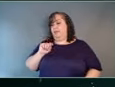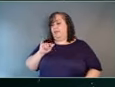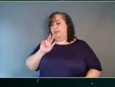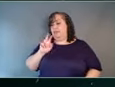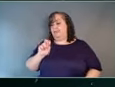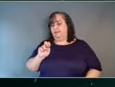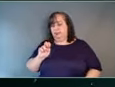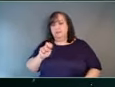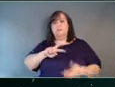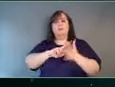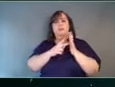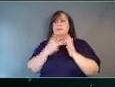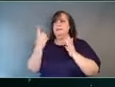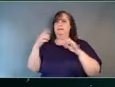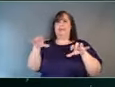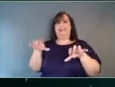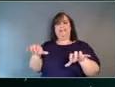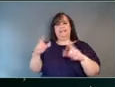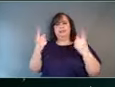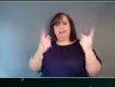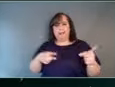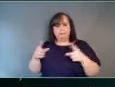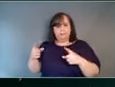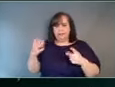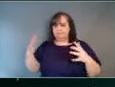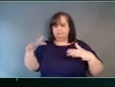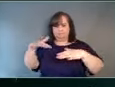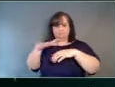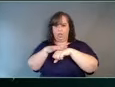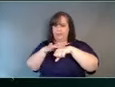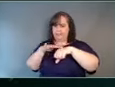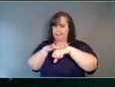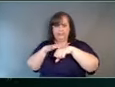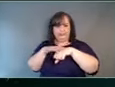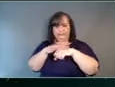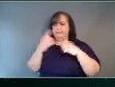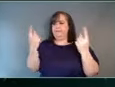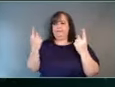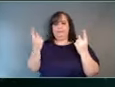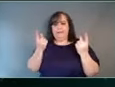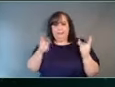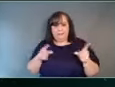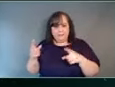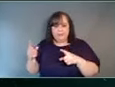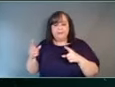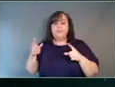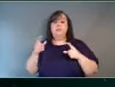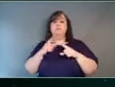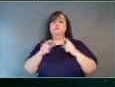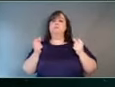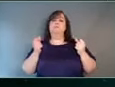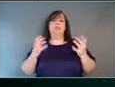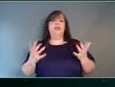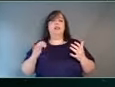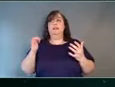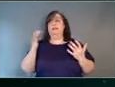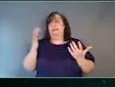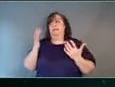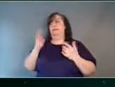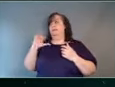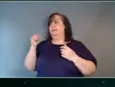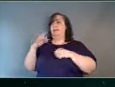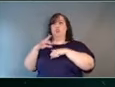of activity that's occurring on their surface. But a lot of them, like the other planets in our solar system, are